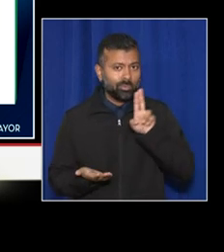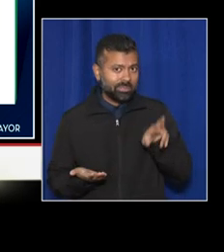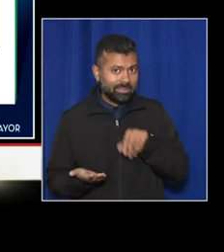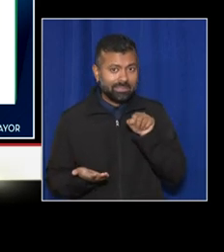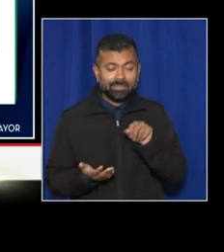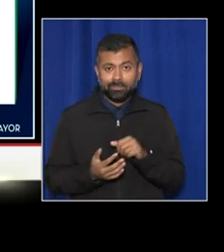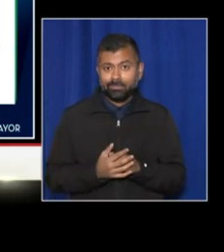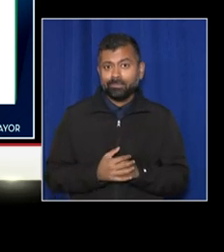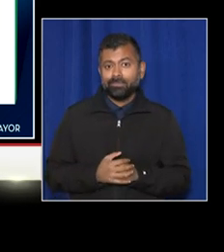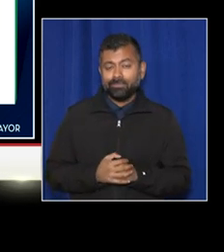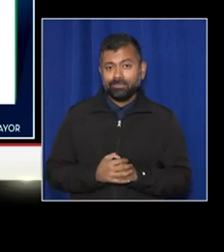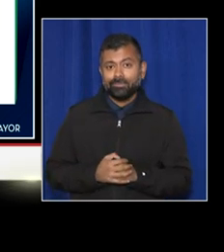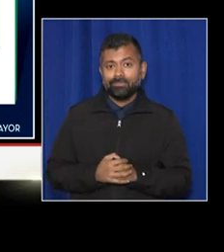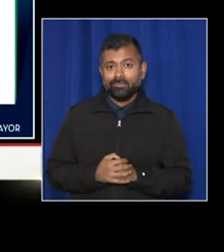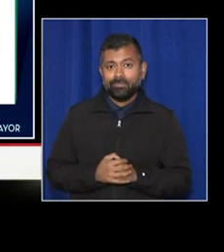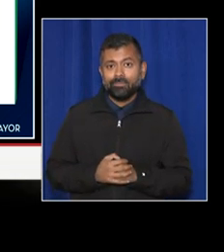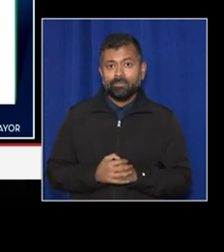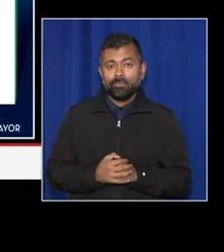about